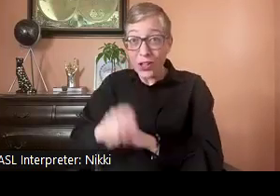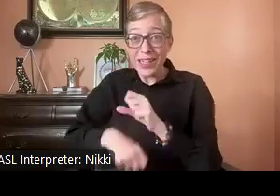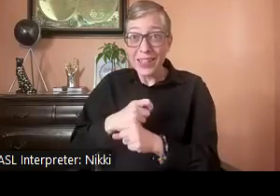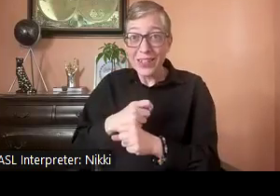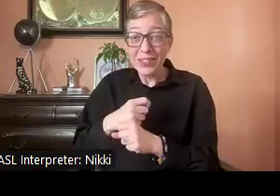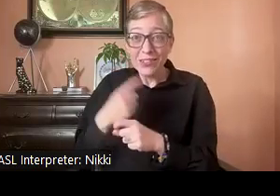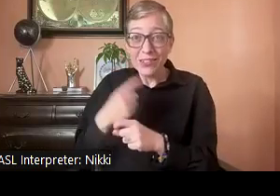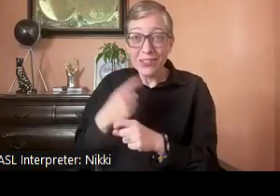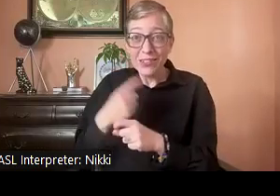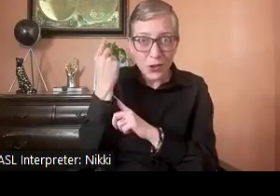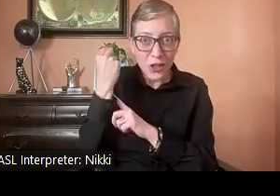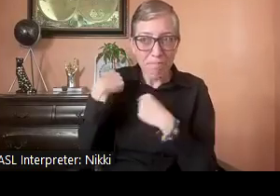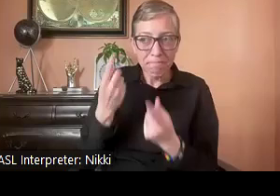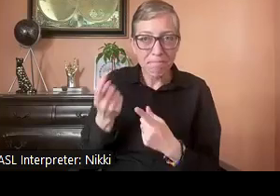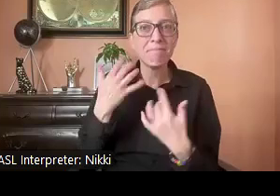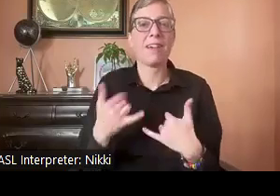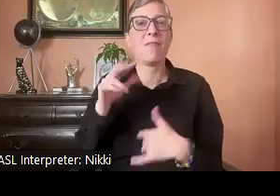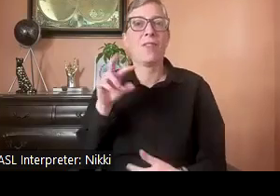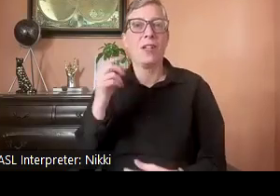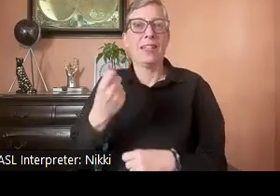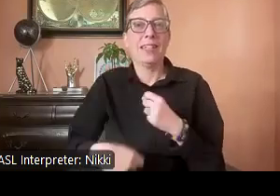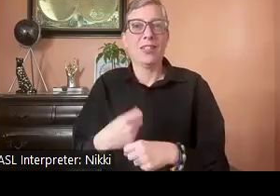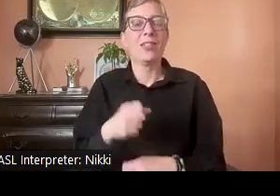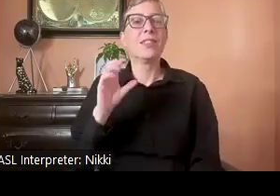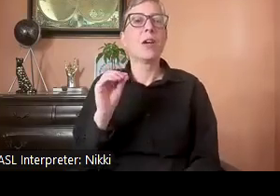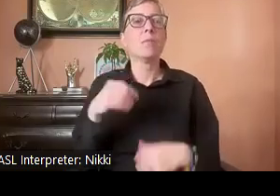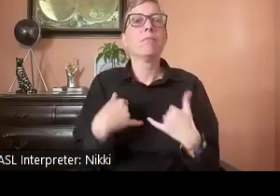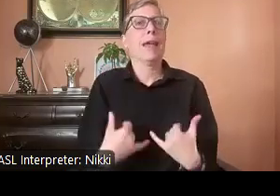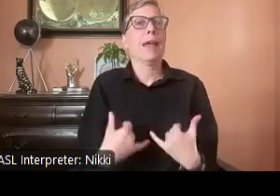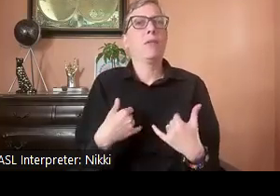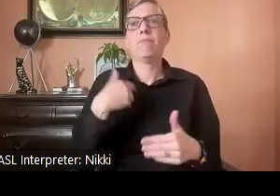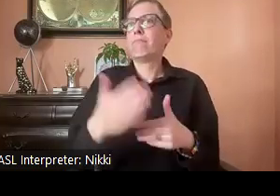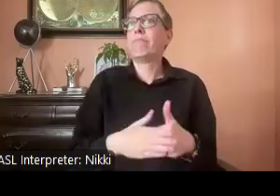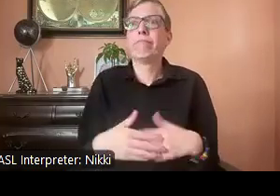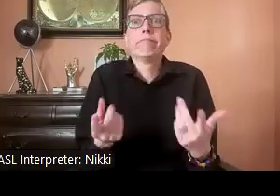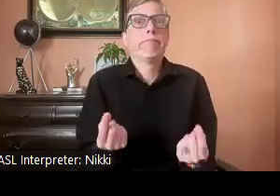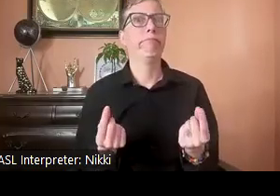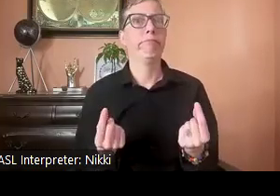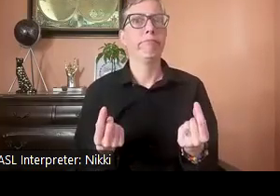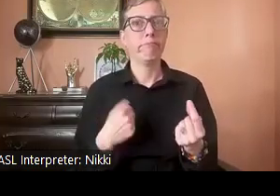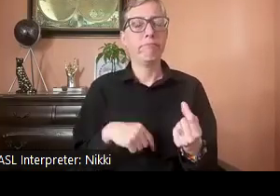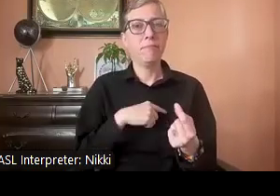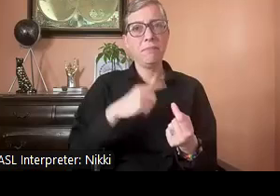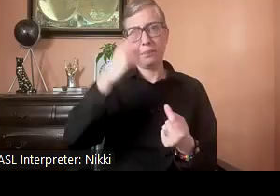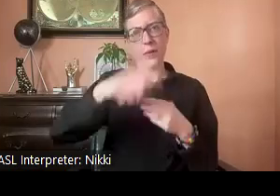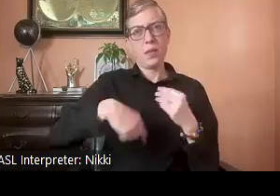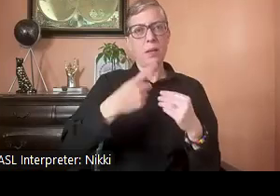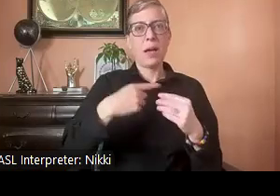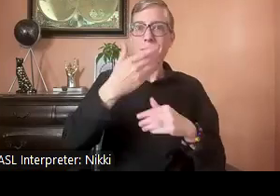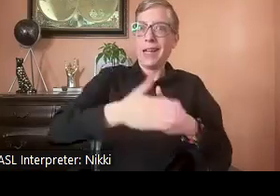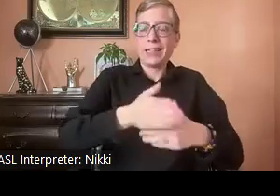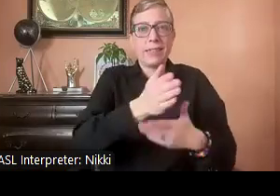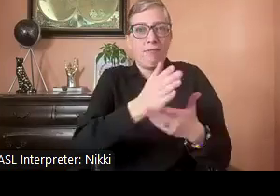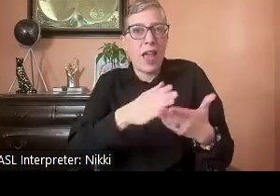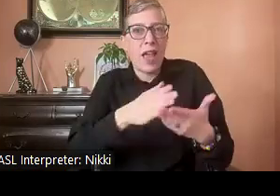a big deal. So where do we go from here as we kind of think about the next phase of